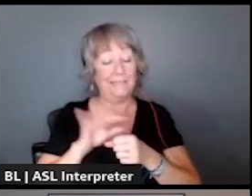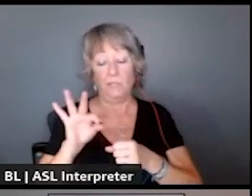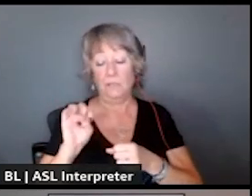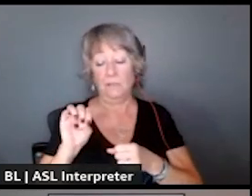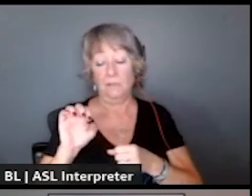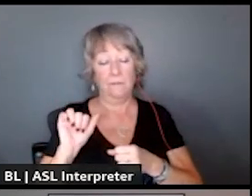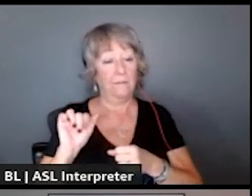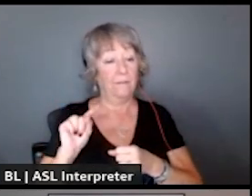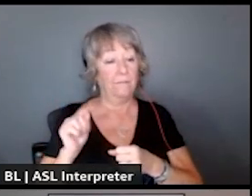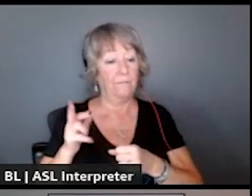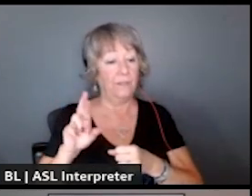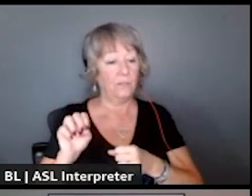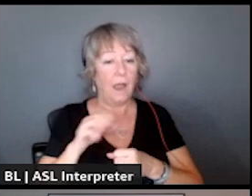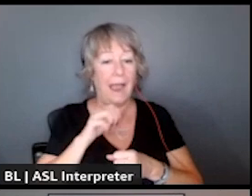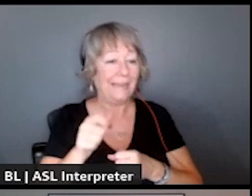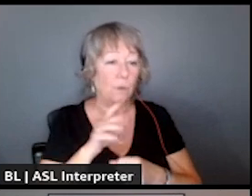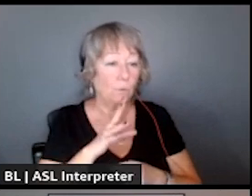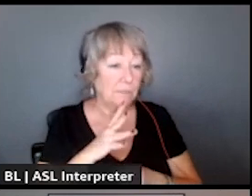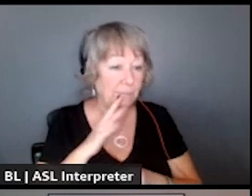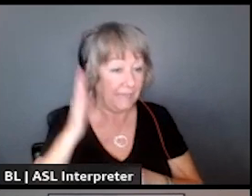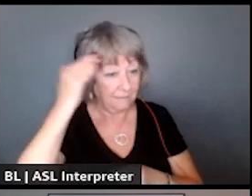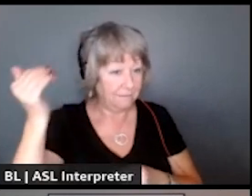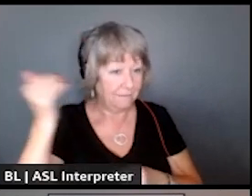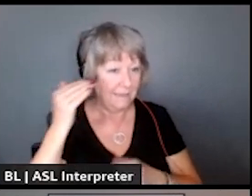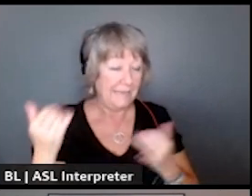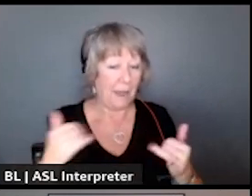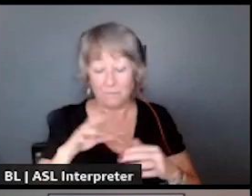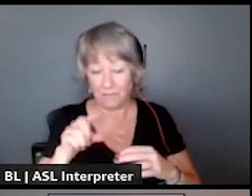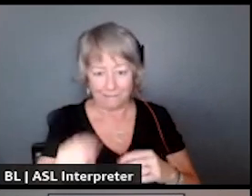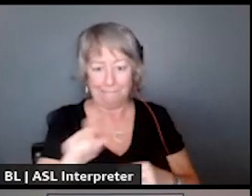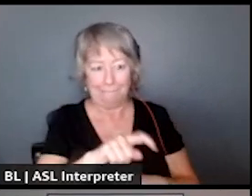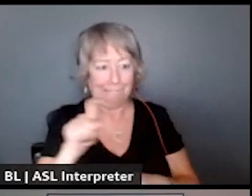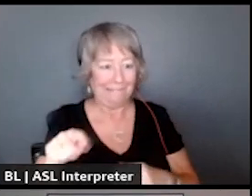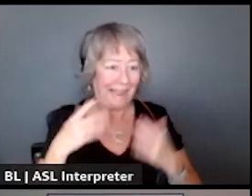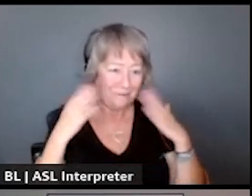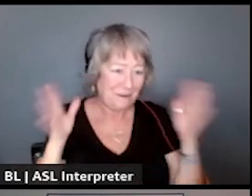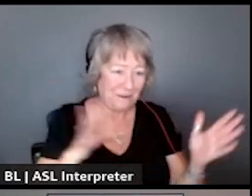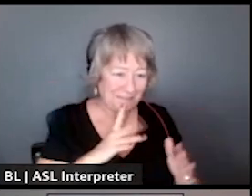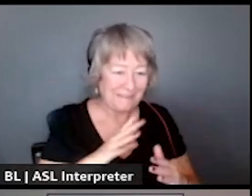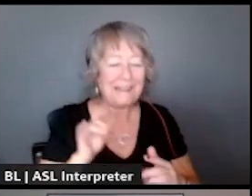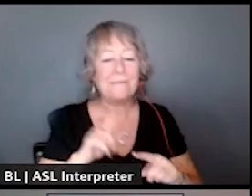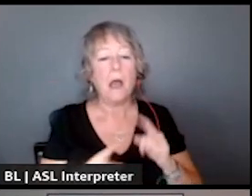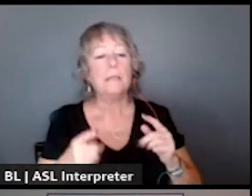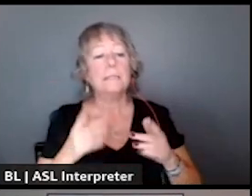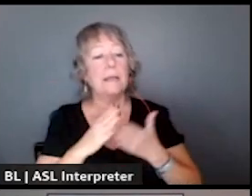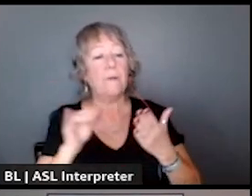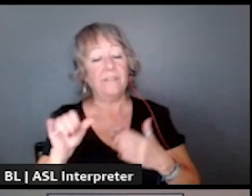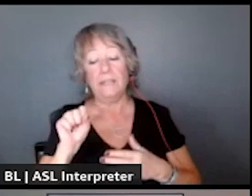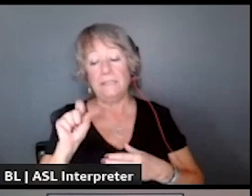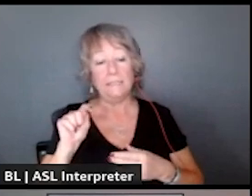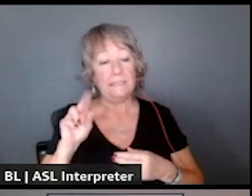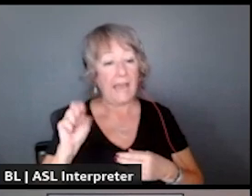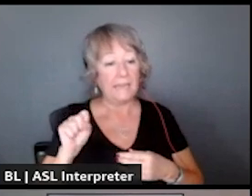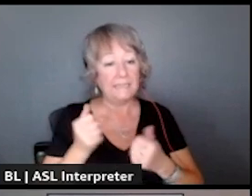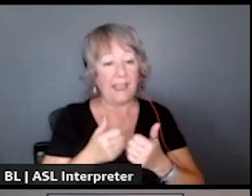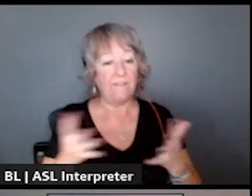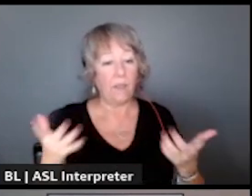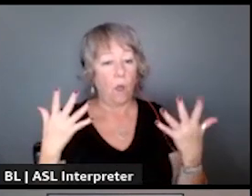Sure. it is cool to see it though, right? Because I think it's so often it's easy to get lost conceptually in the physics and the quantum and